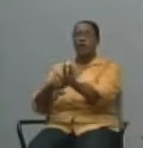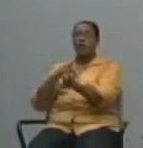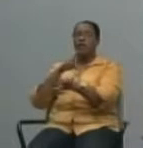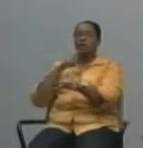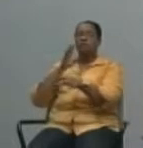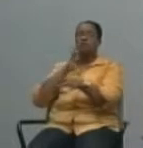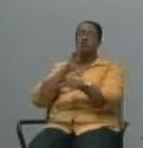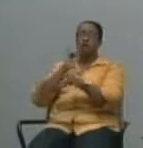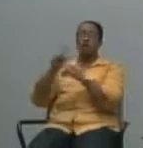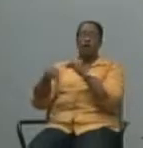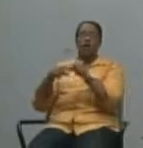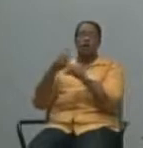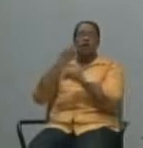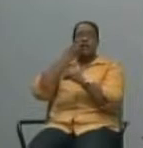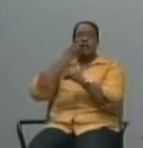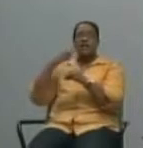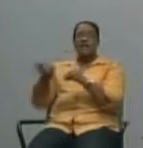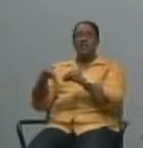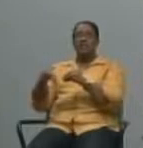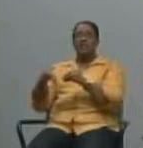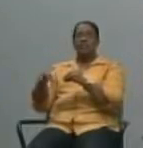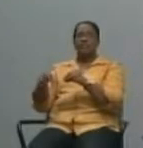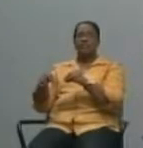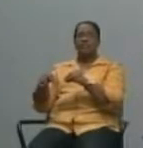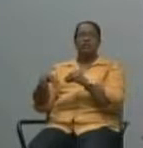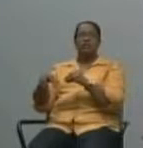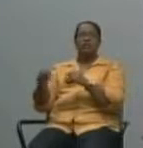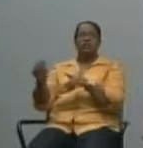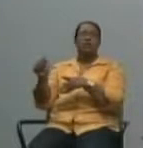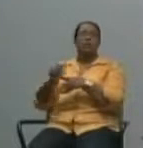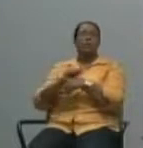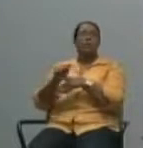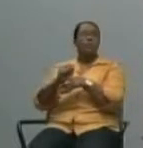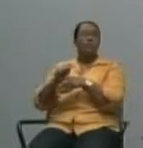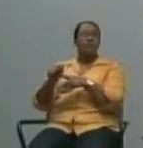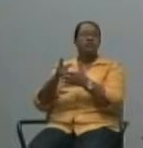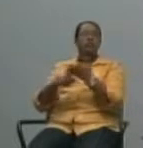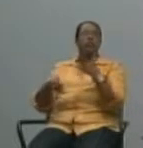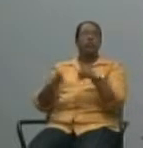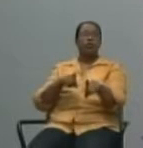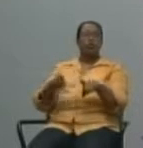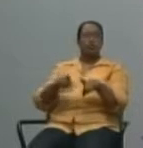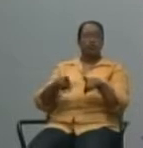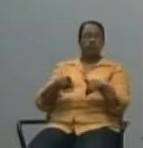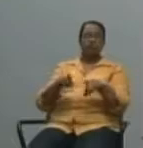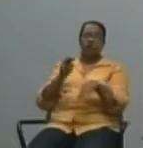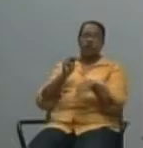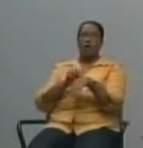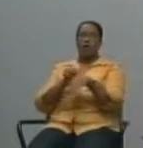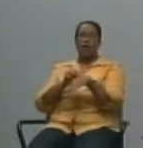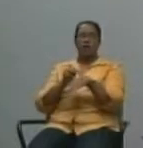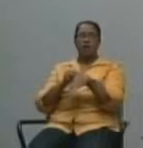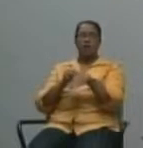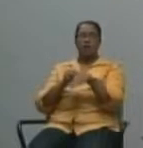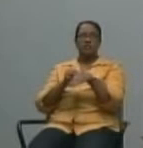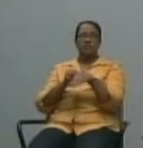play with the market rules and laws, making the effort small and the shekel great,